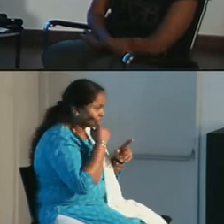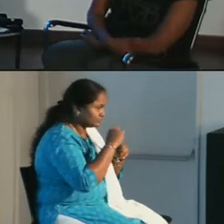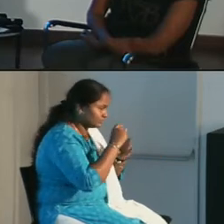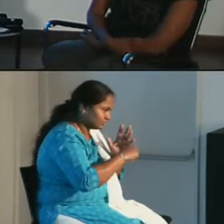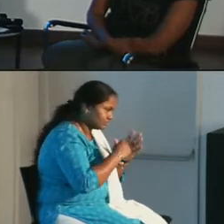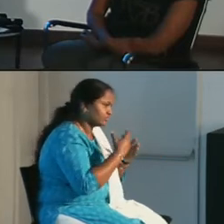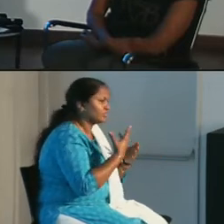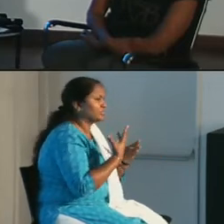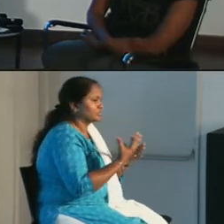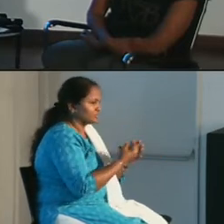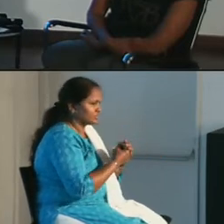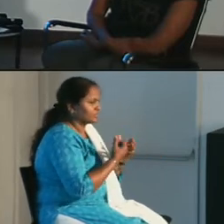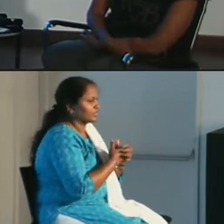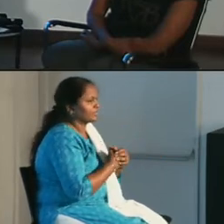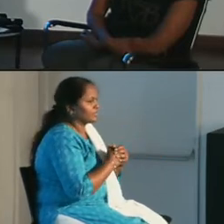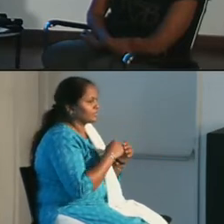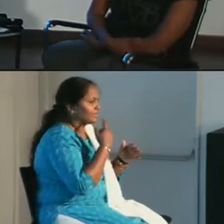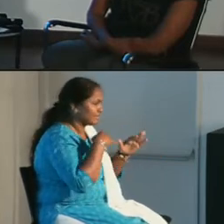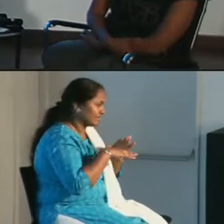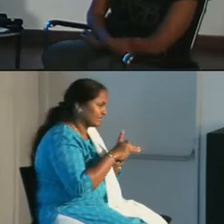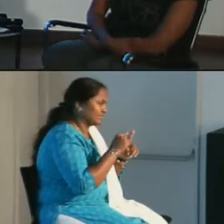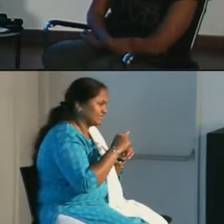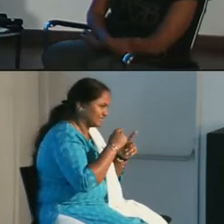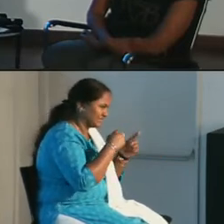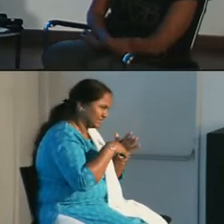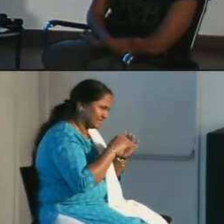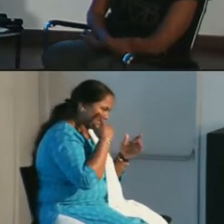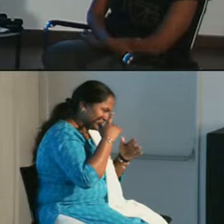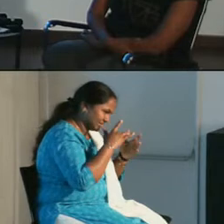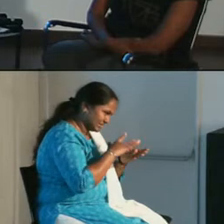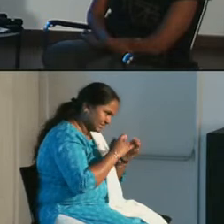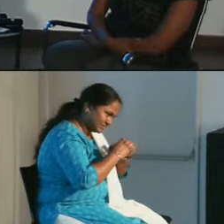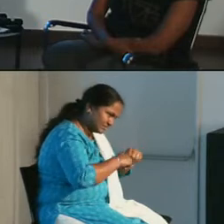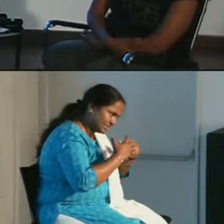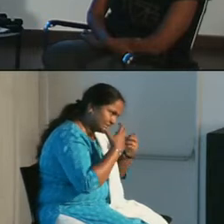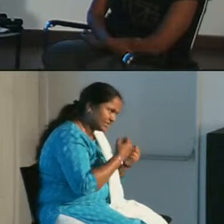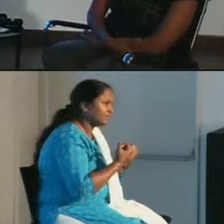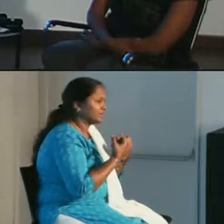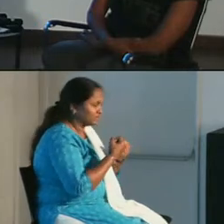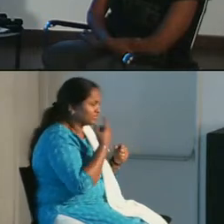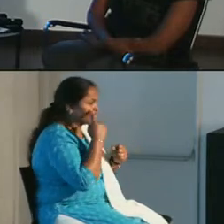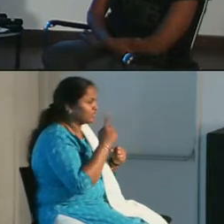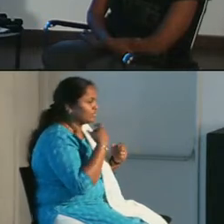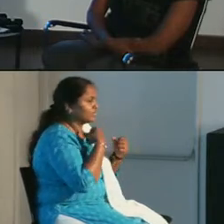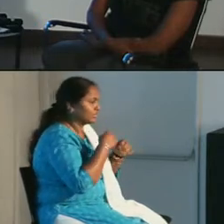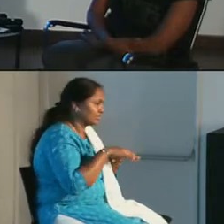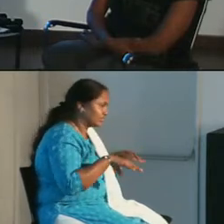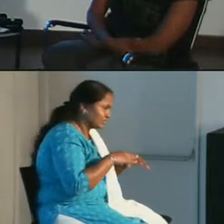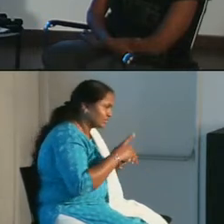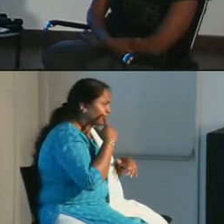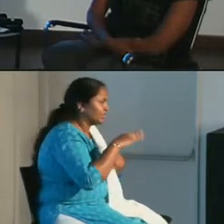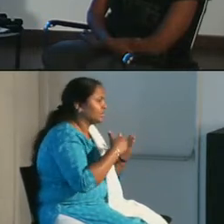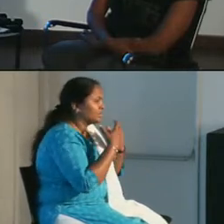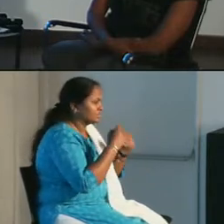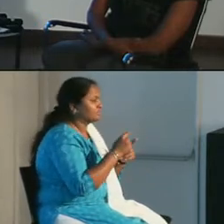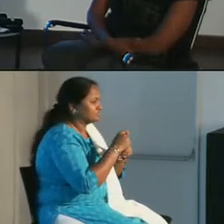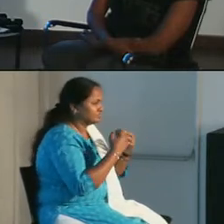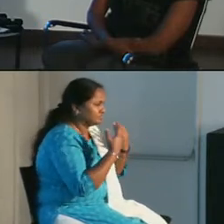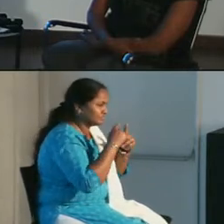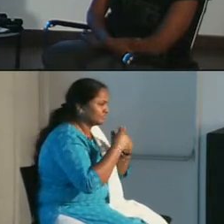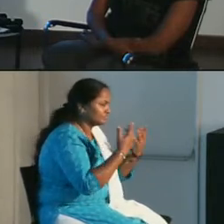together. In terms of spaces, yes, our first call to action was very much about public